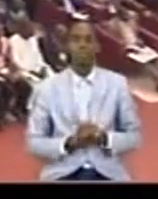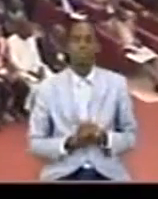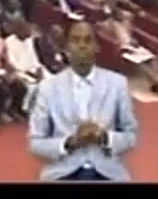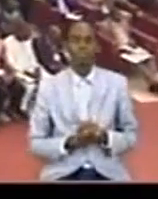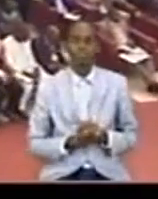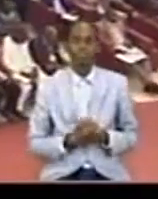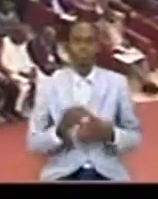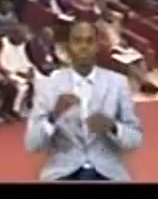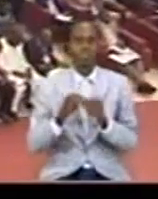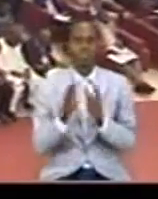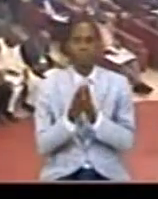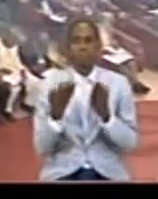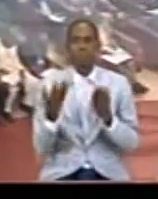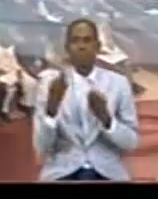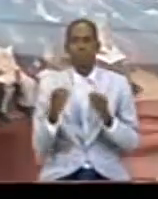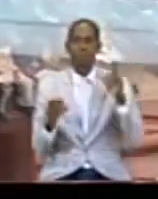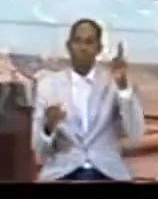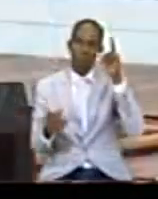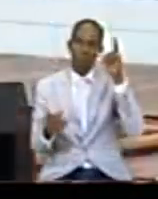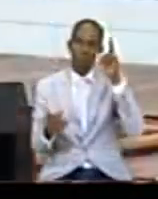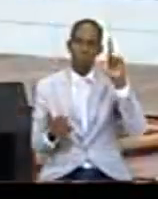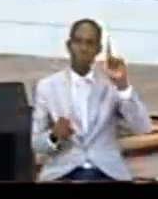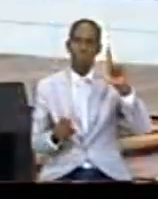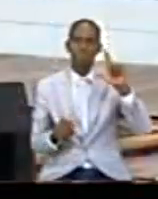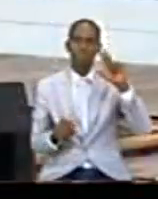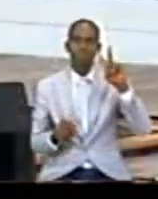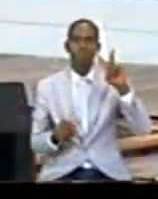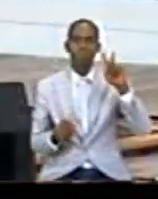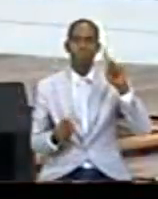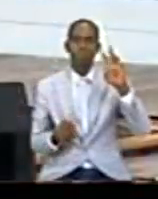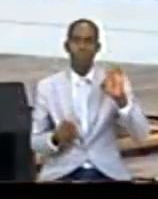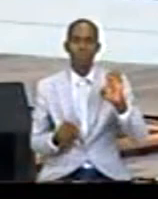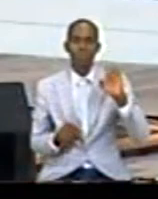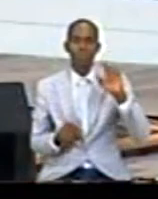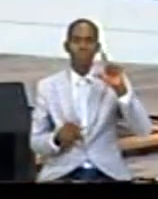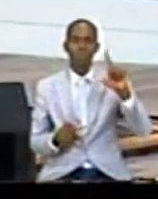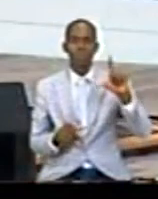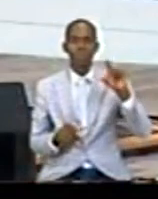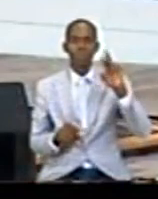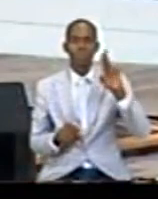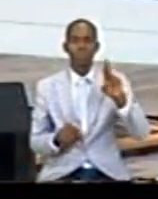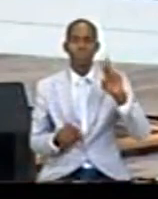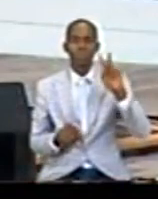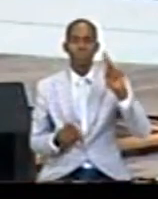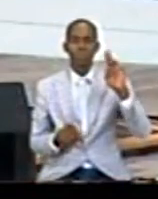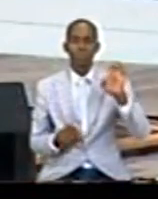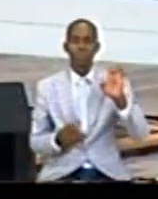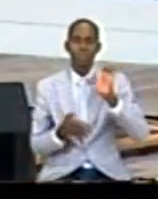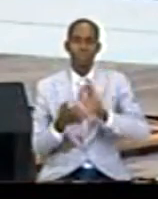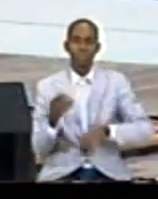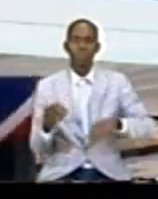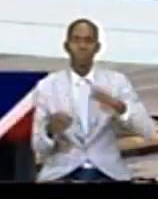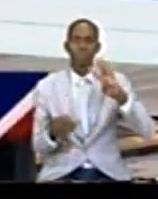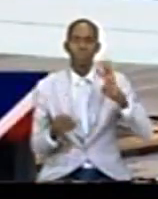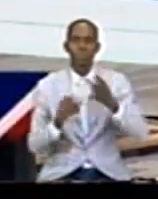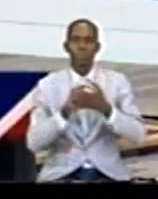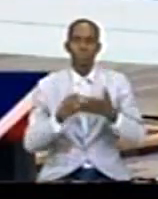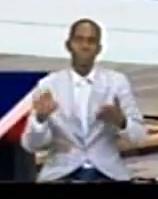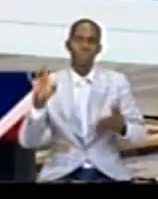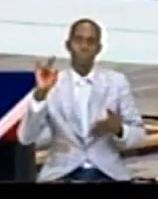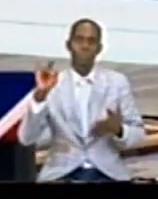Luke chapter 4. Luke chapter 4. I'm reading from verse 18. Luke chapter